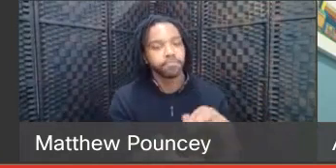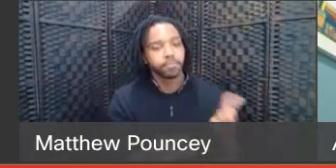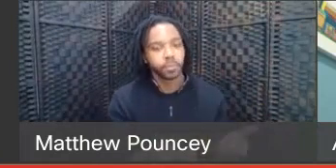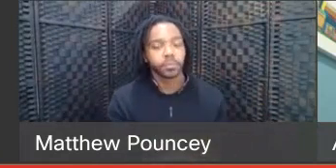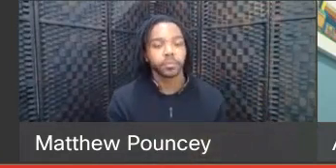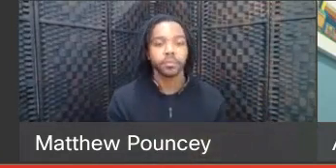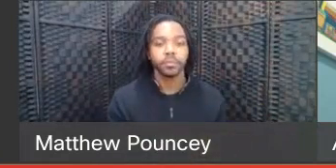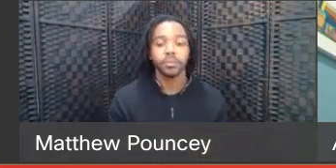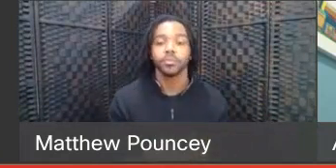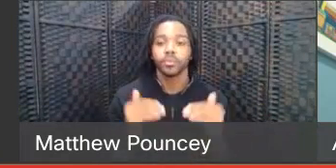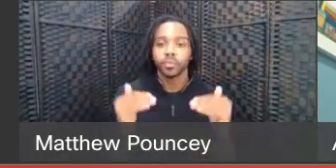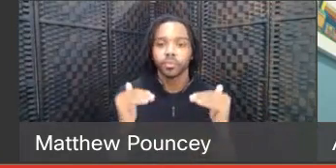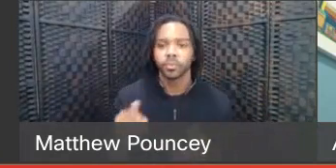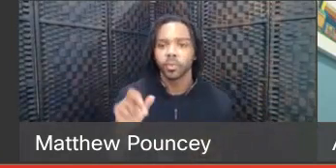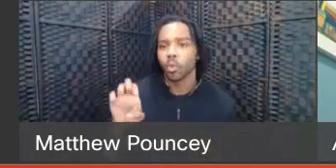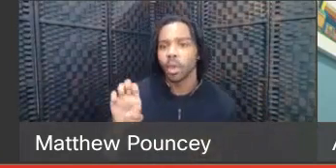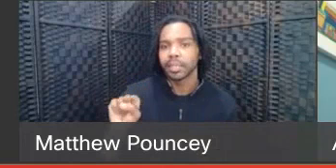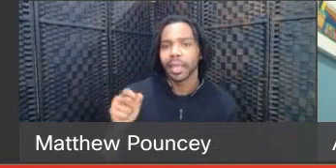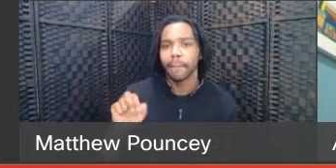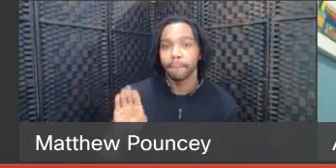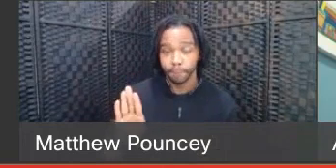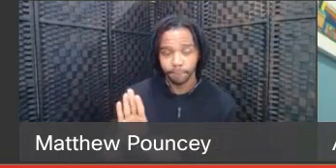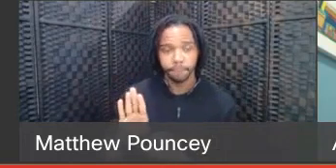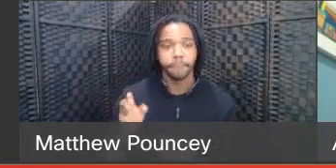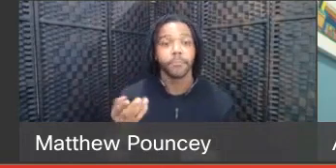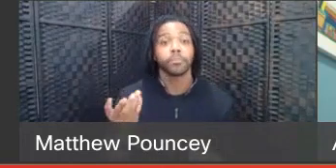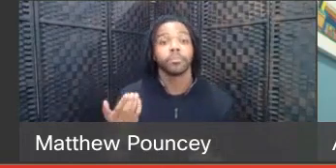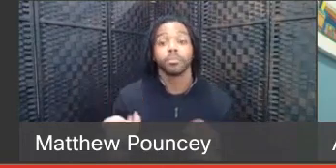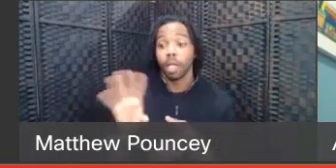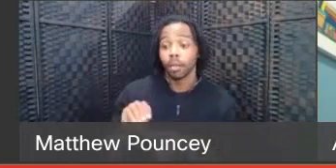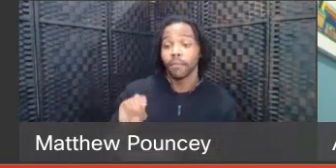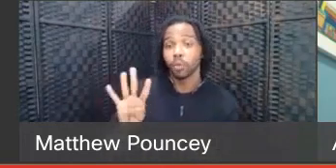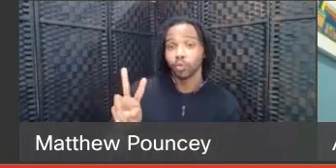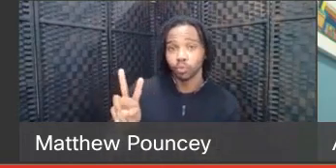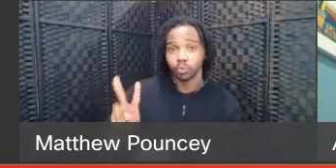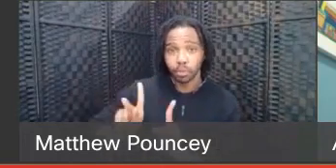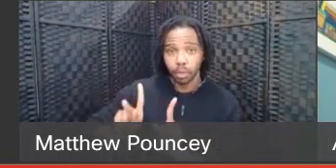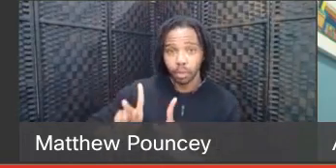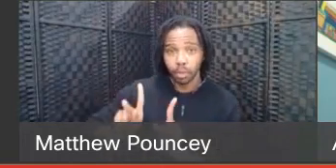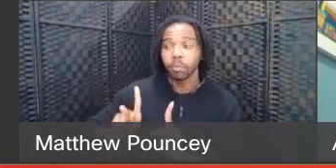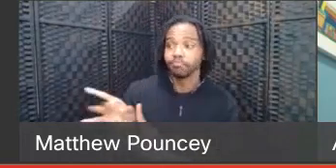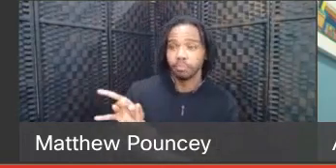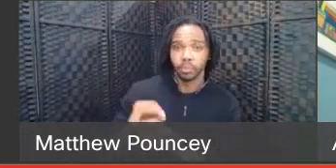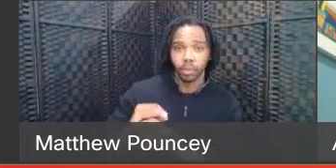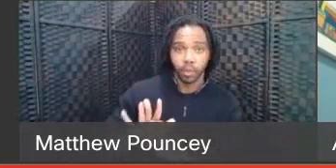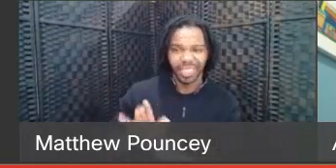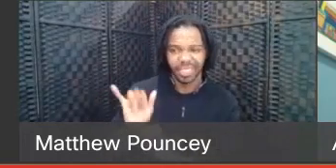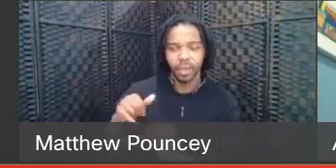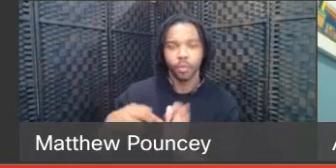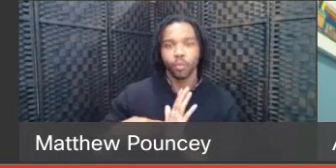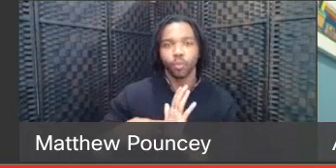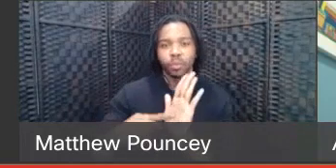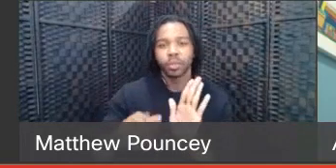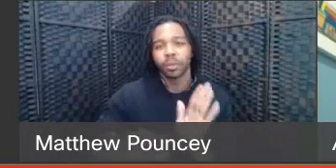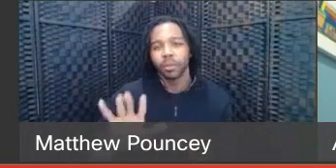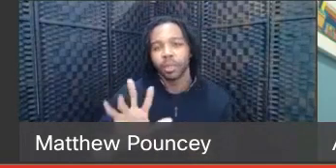In residential habilitation, the 42 people who've contracted COVID represent almost